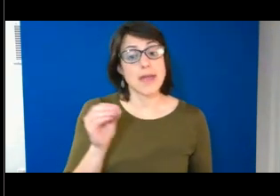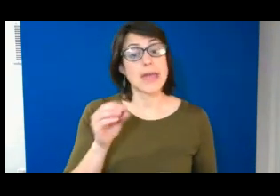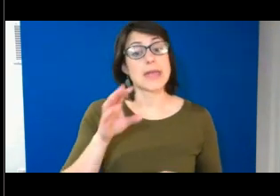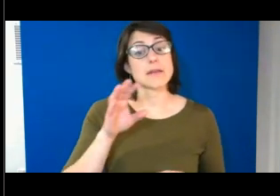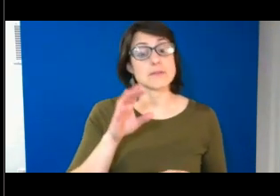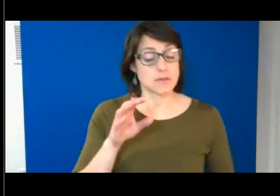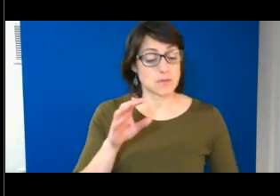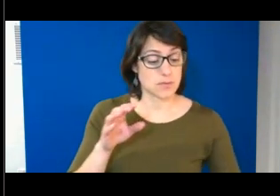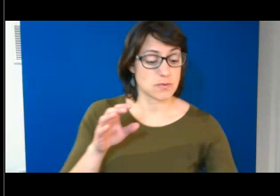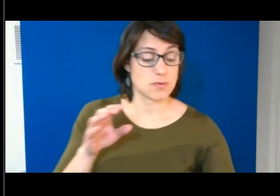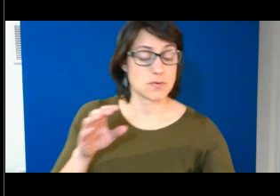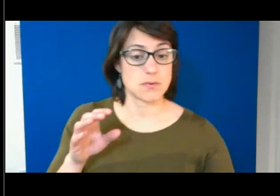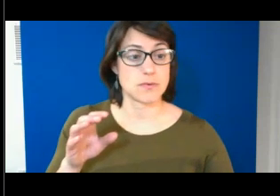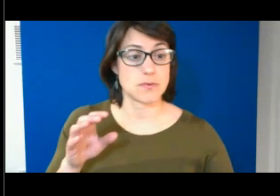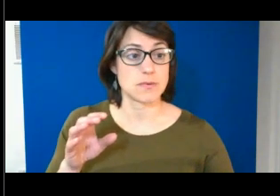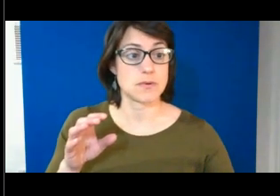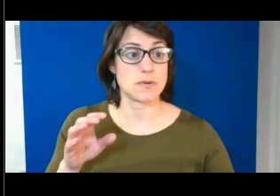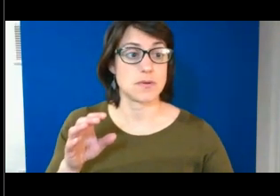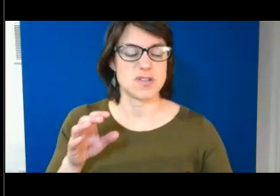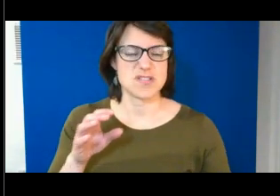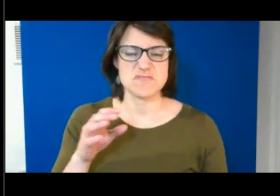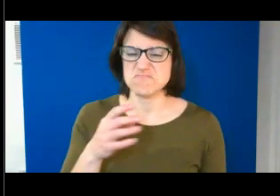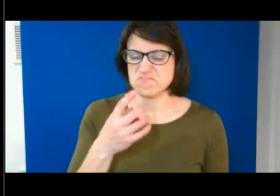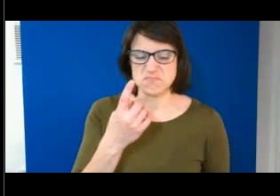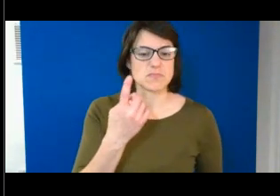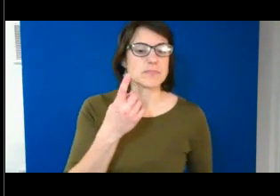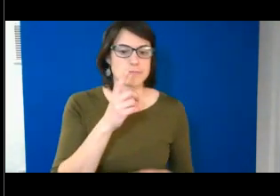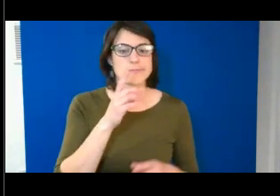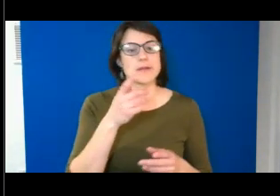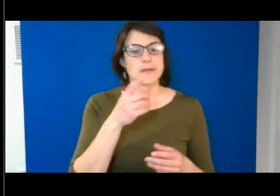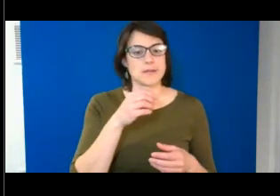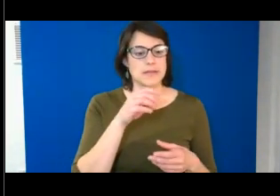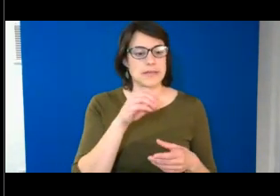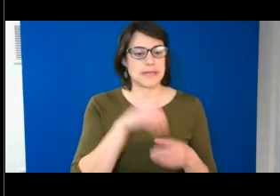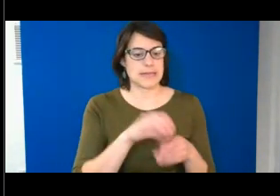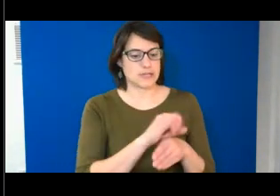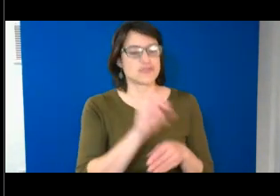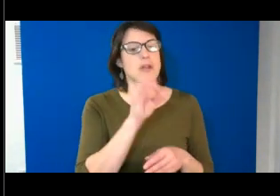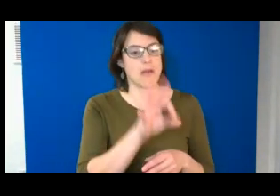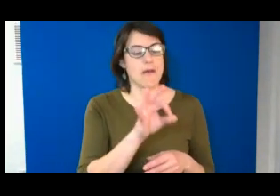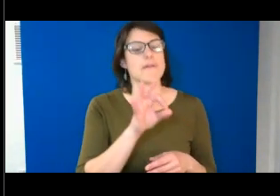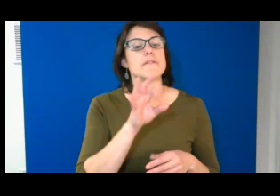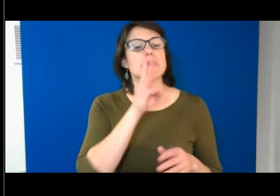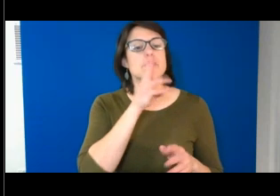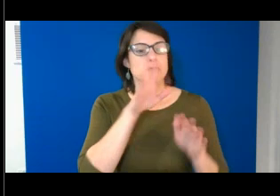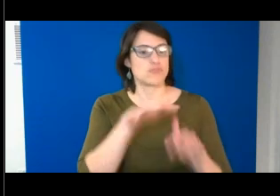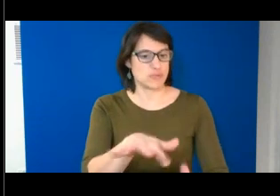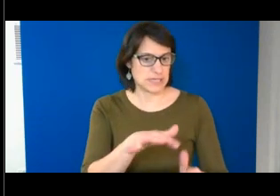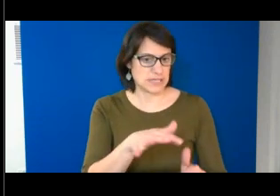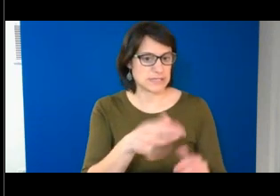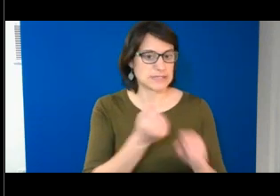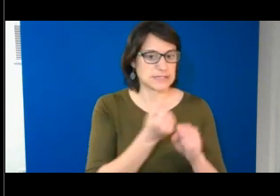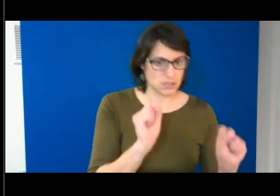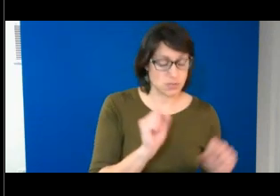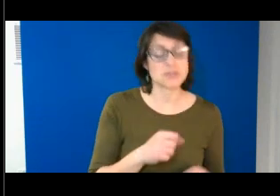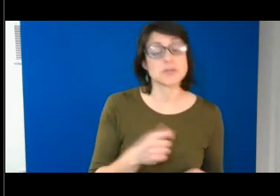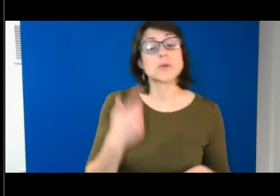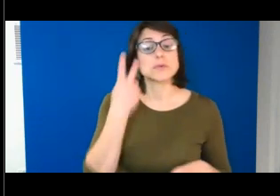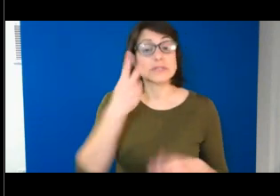sanctuaries, also a leader in that industry. And so what we see here is a mix of vegetative